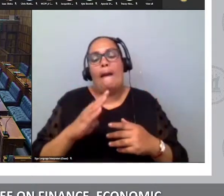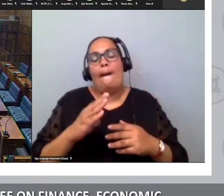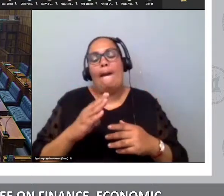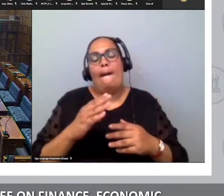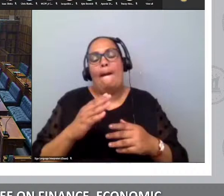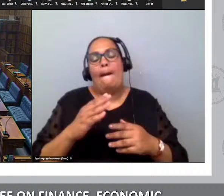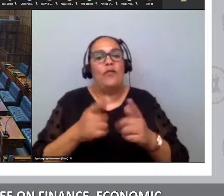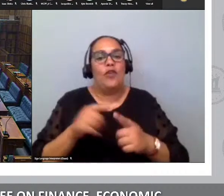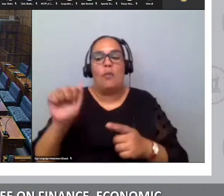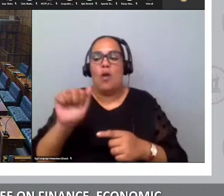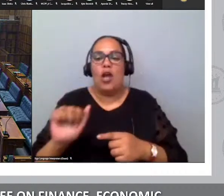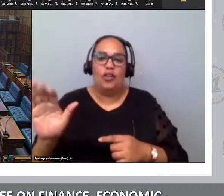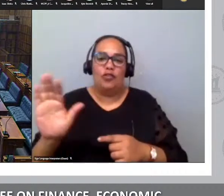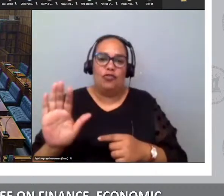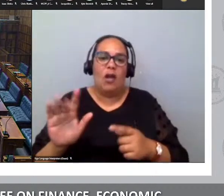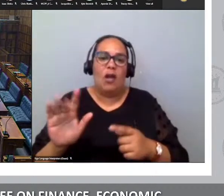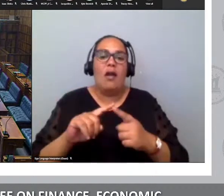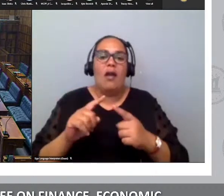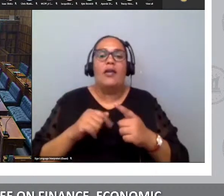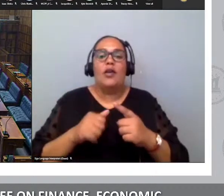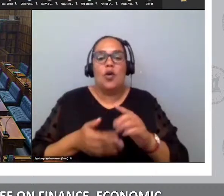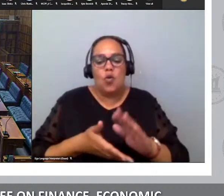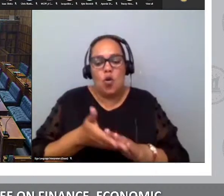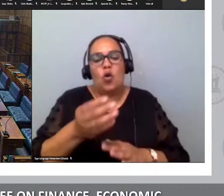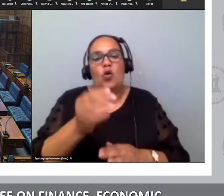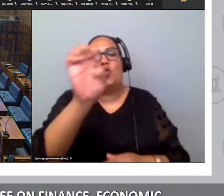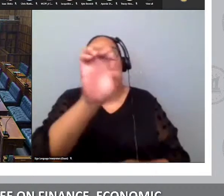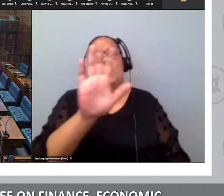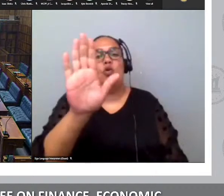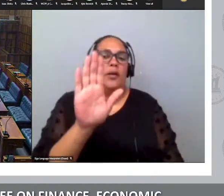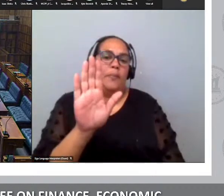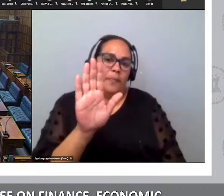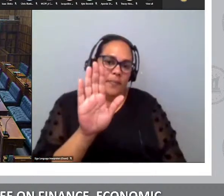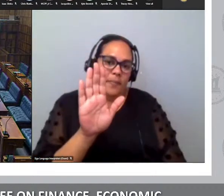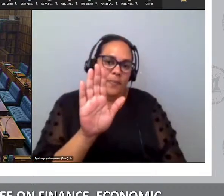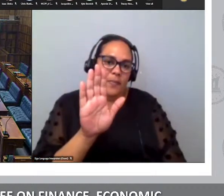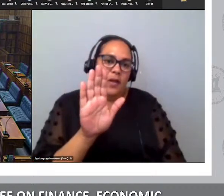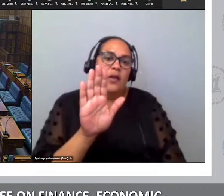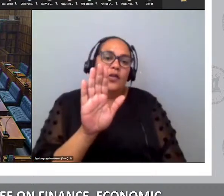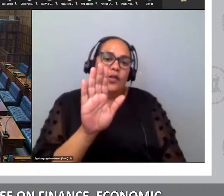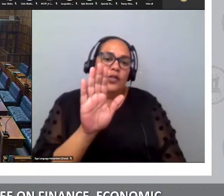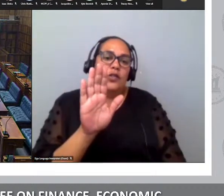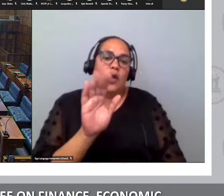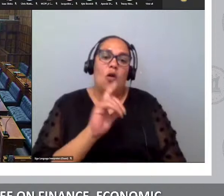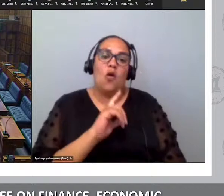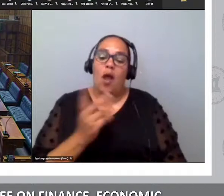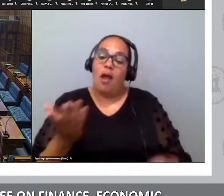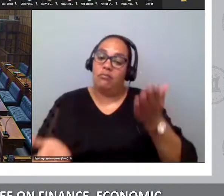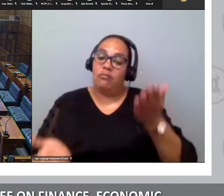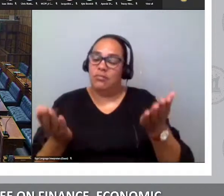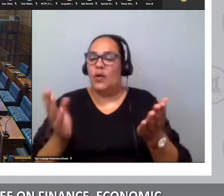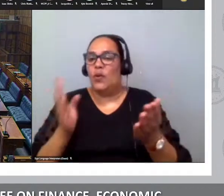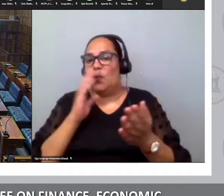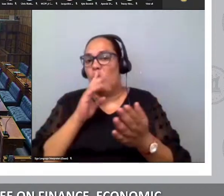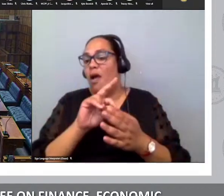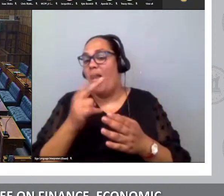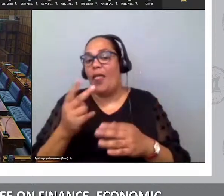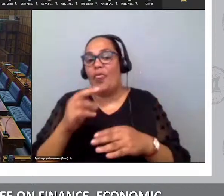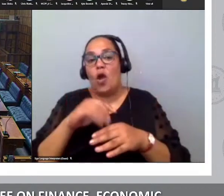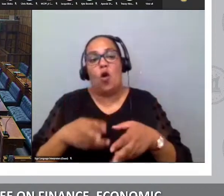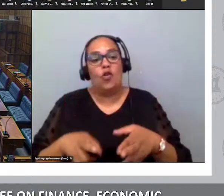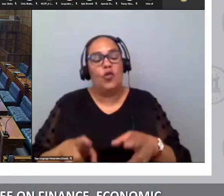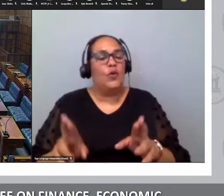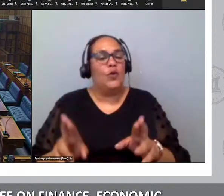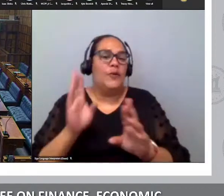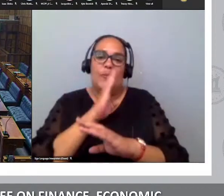Asia and go to a hub port in Europe so by virtue of that there is no other ports generally on route that